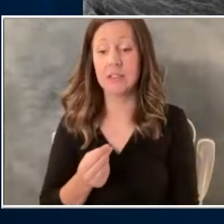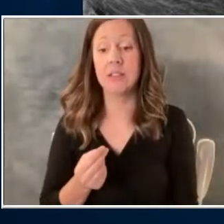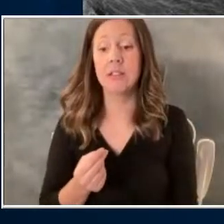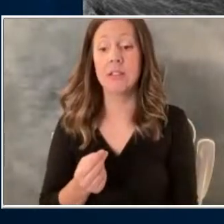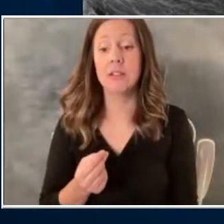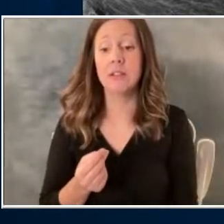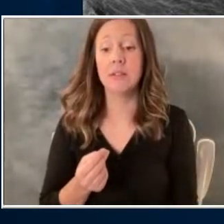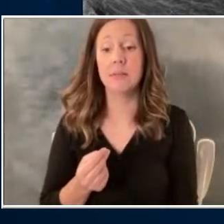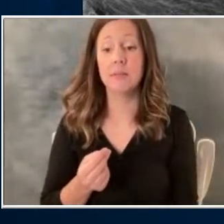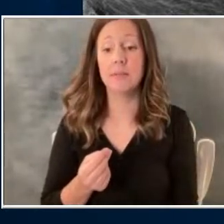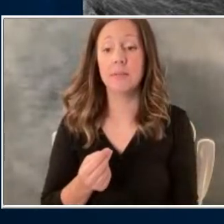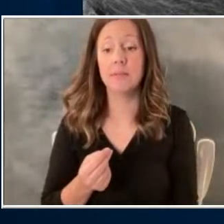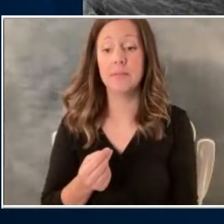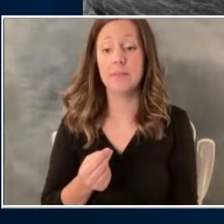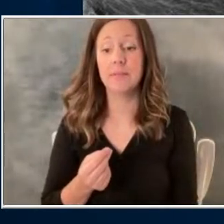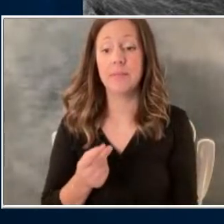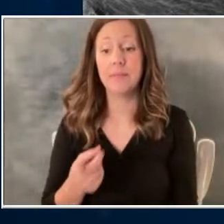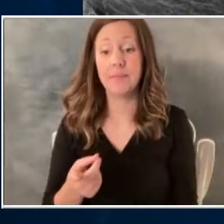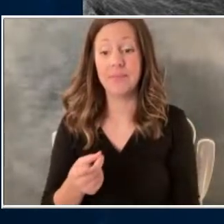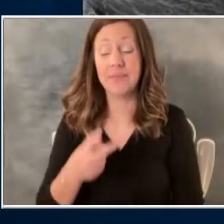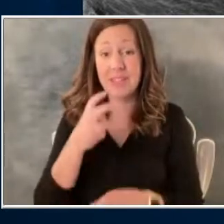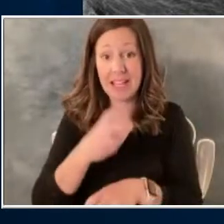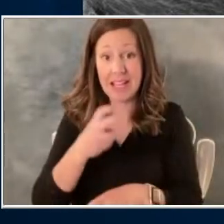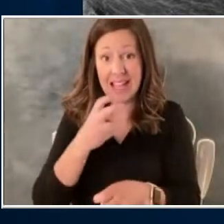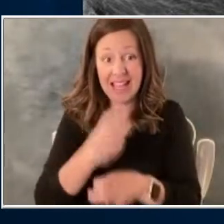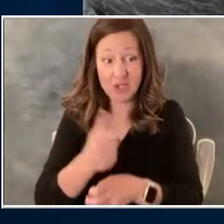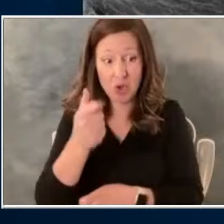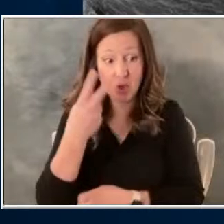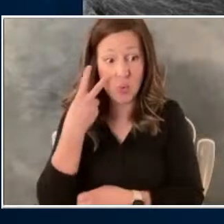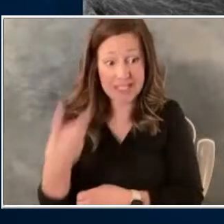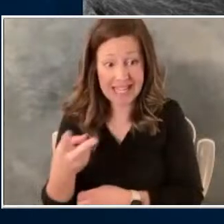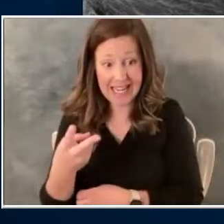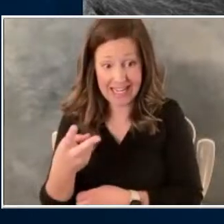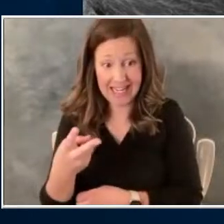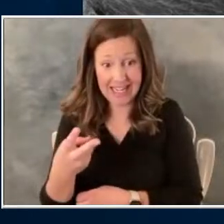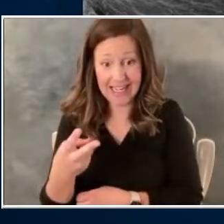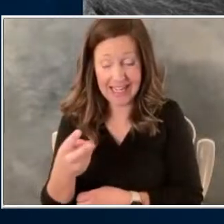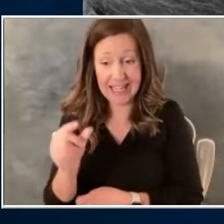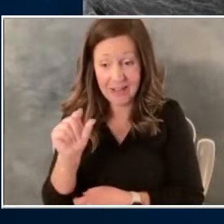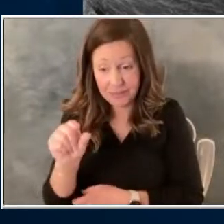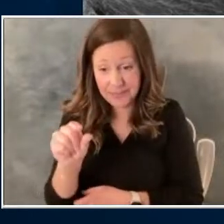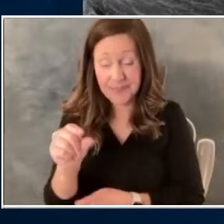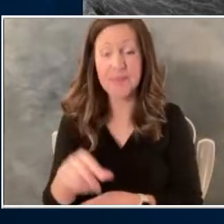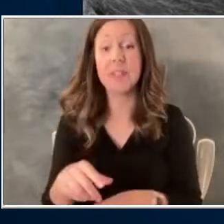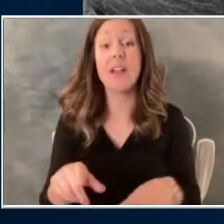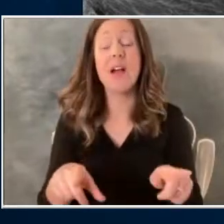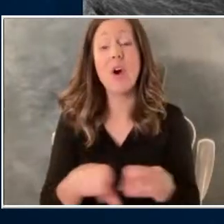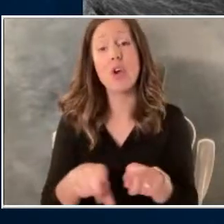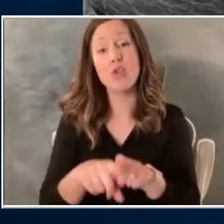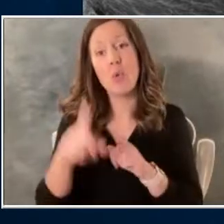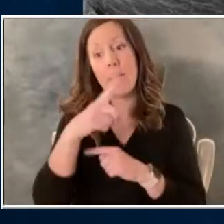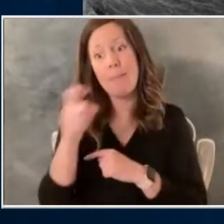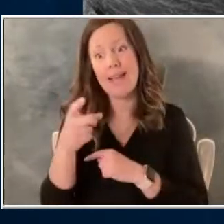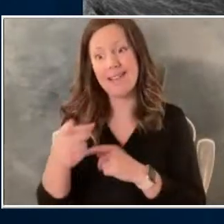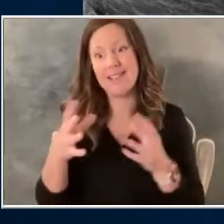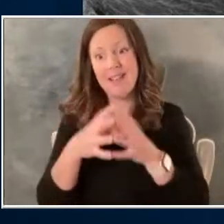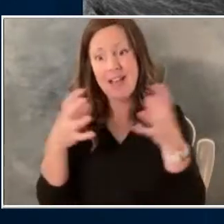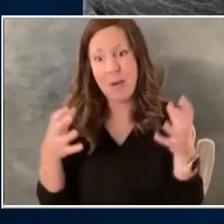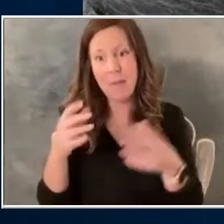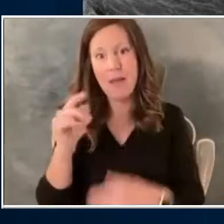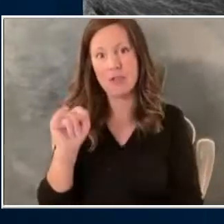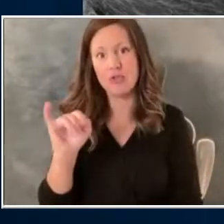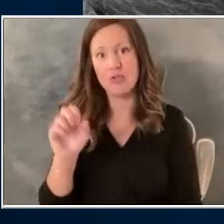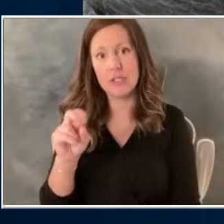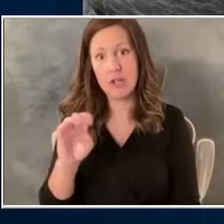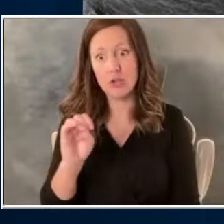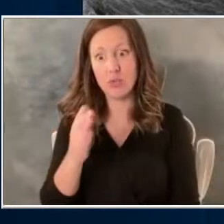density, number one, it's harder to spot a small cancer, but number two, because of the increased amount of tissue, there's